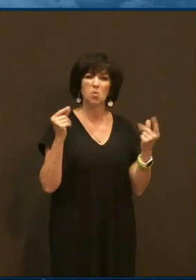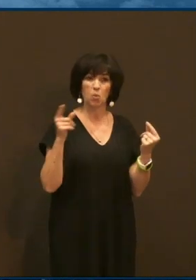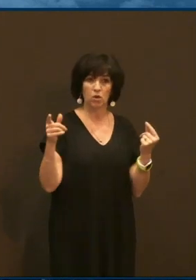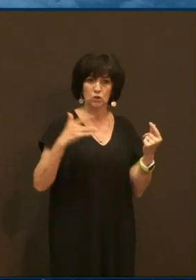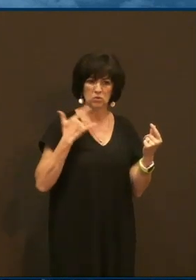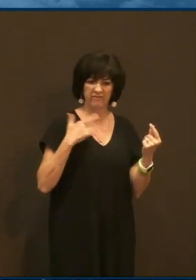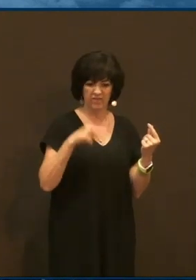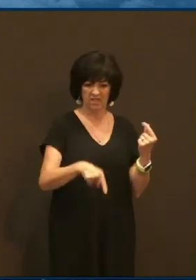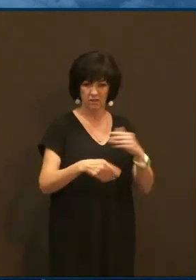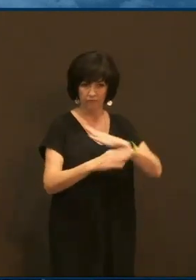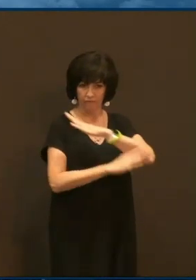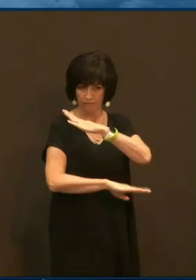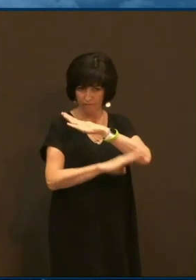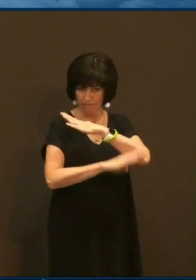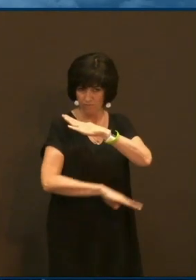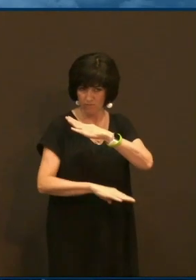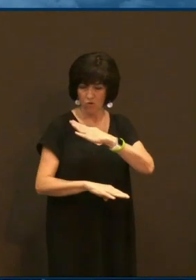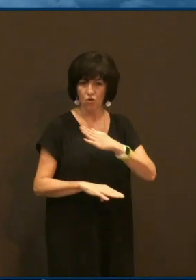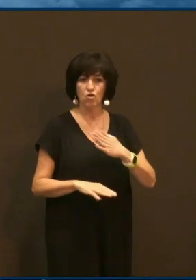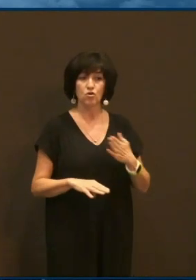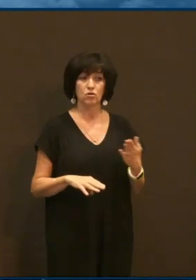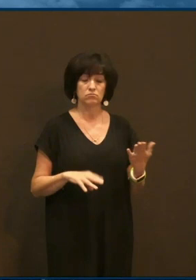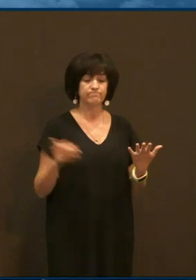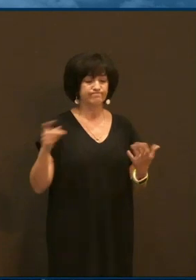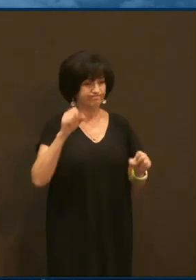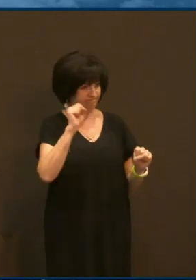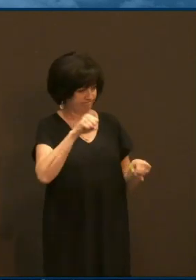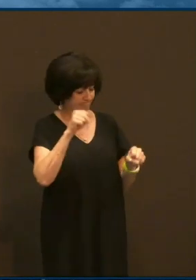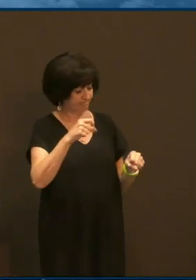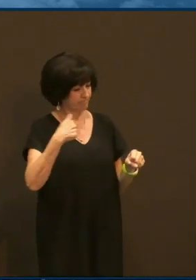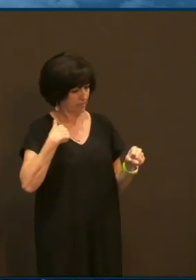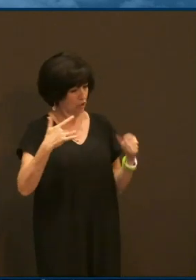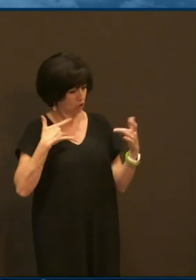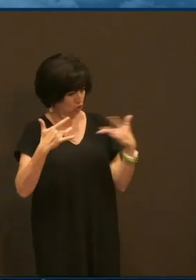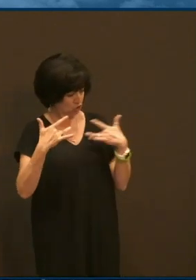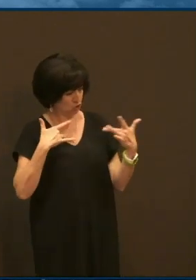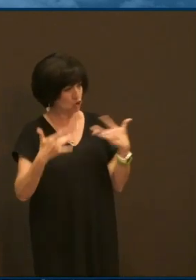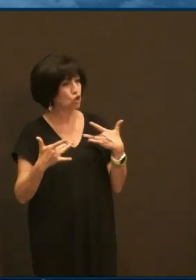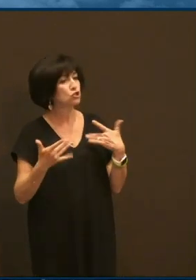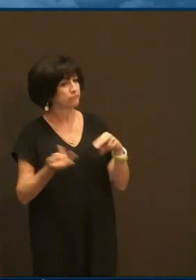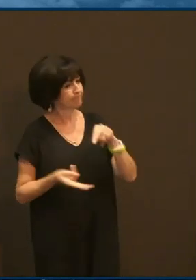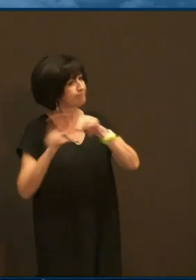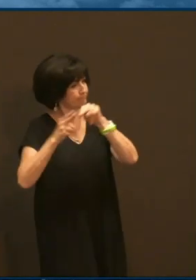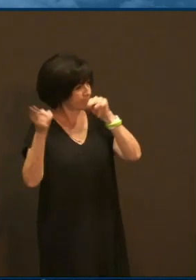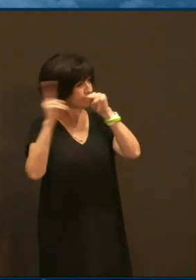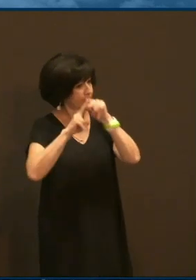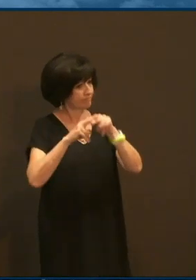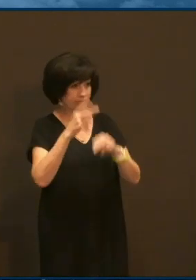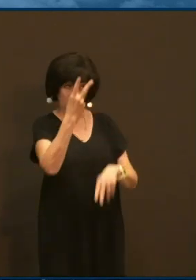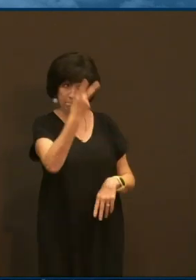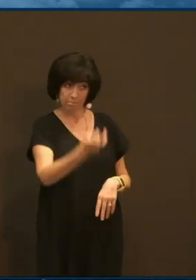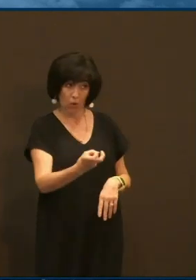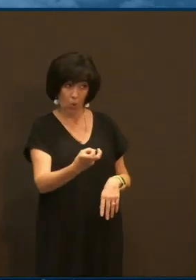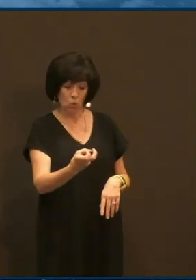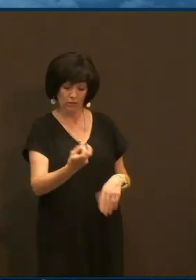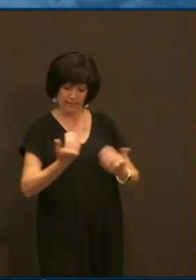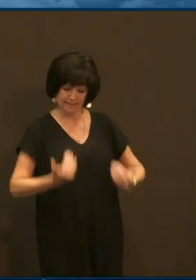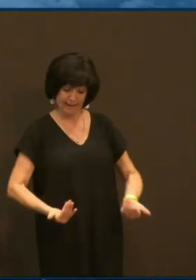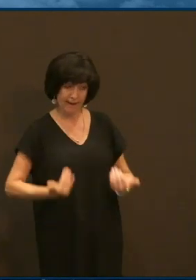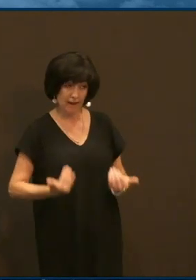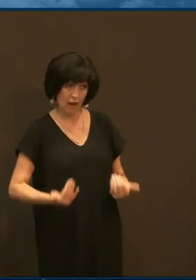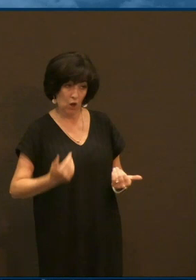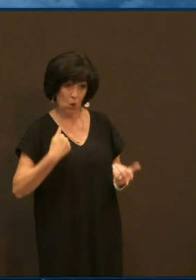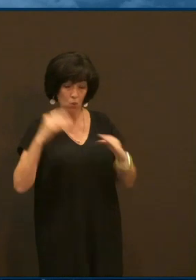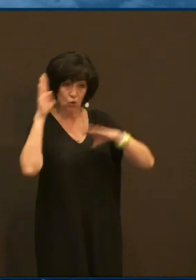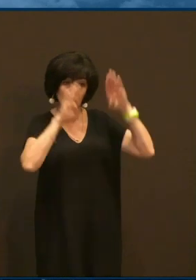Yeah, I'm very concerned about a resurgence, both now, as we get into the summer and we've reopened. We've talked a